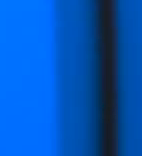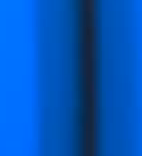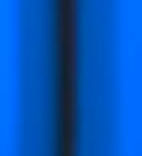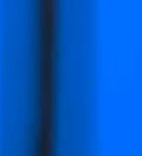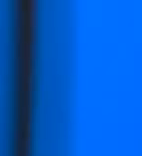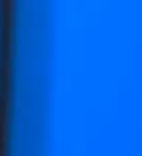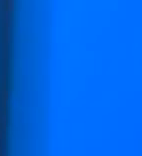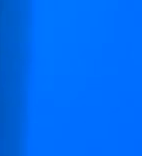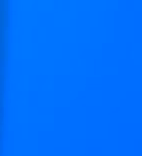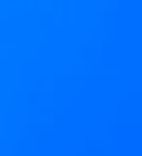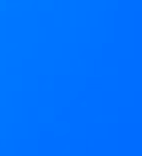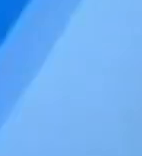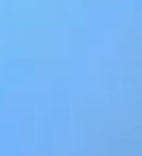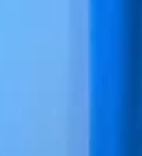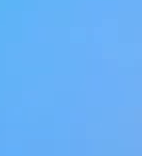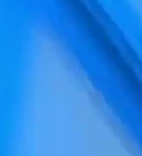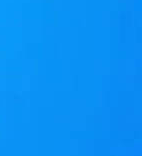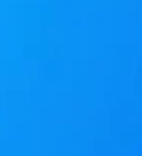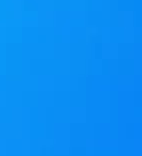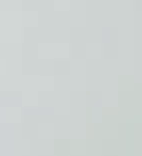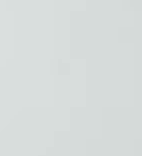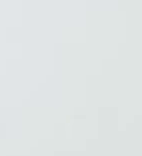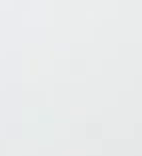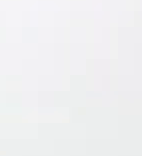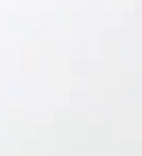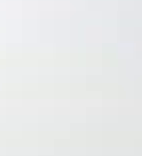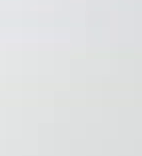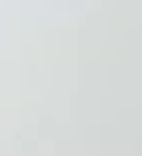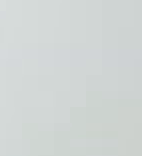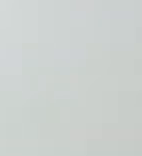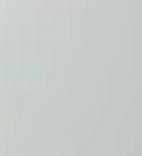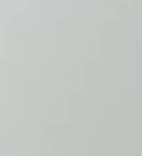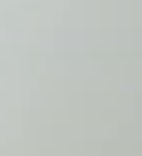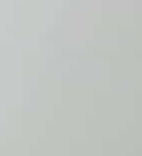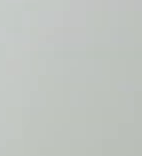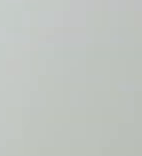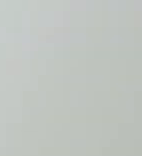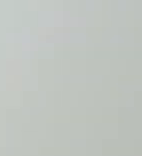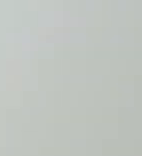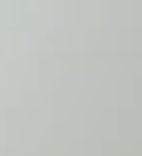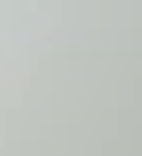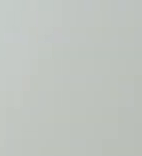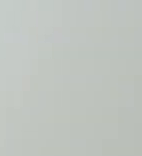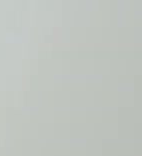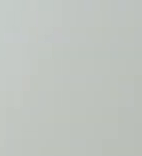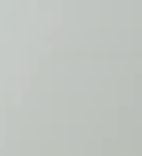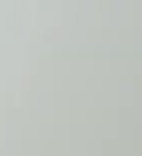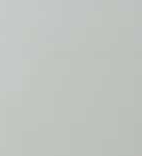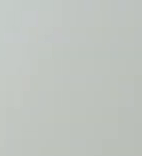ZNS Total Sports is brought to you by Fourth Terrace Diagnostic Center.